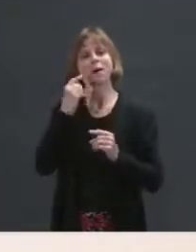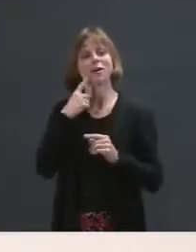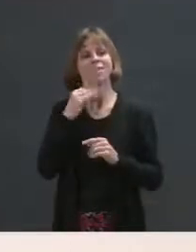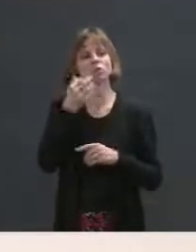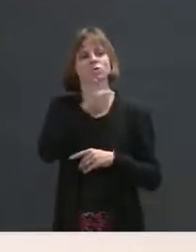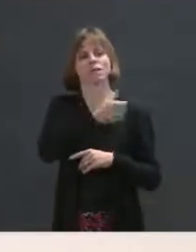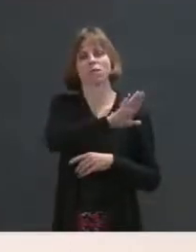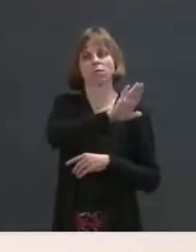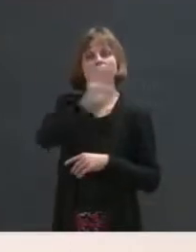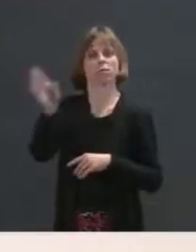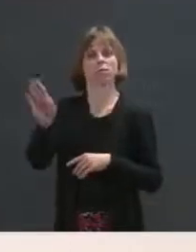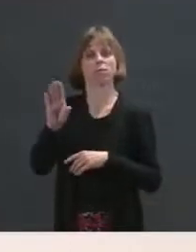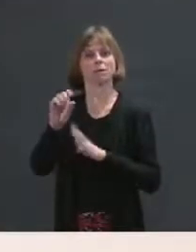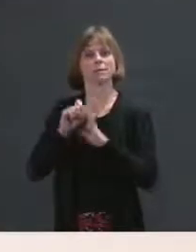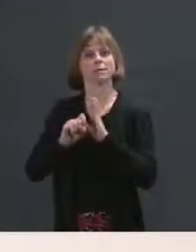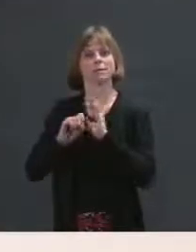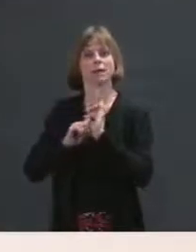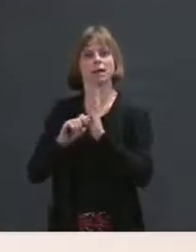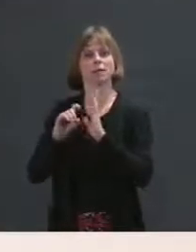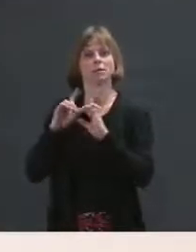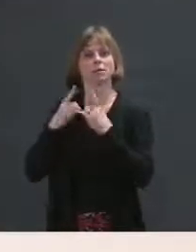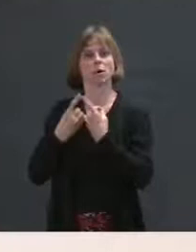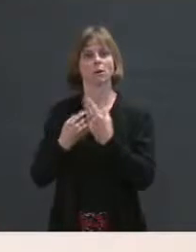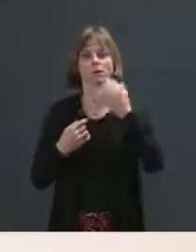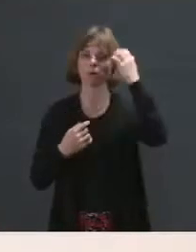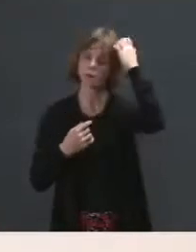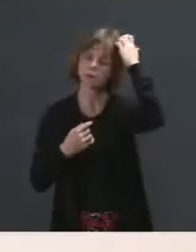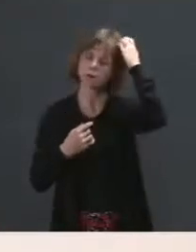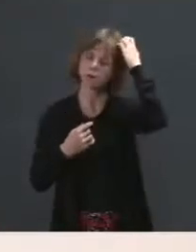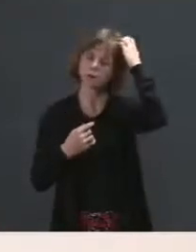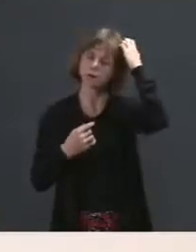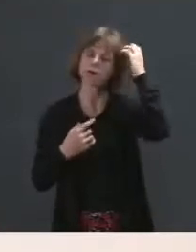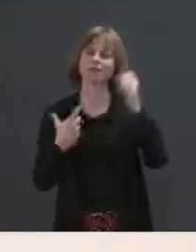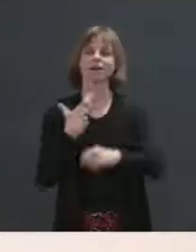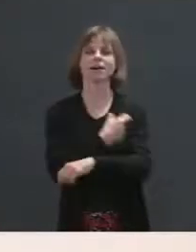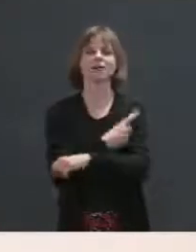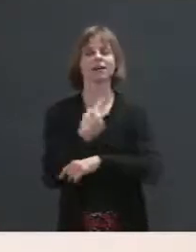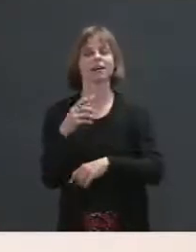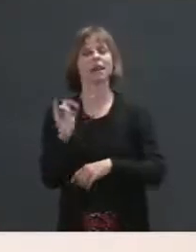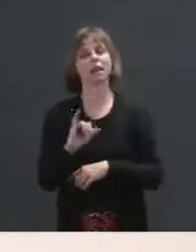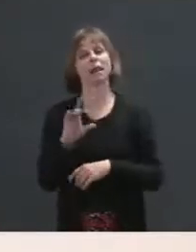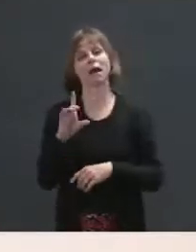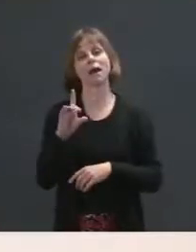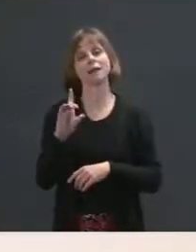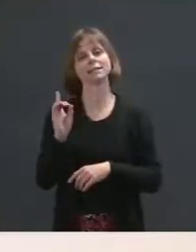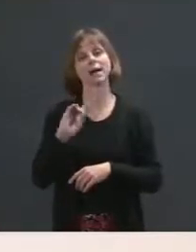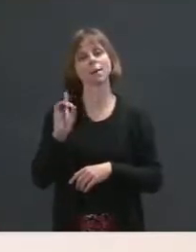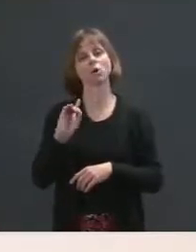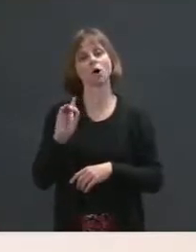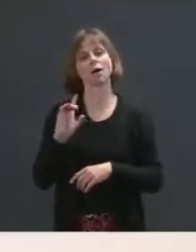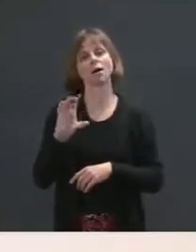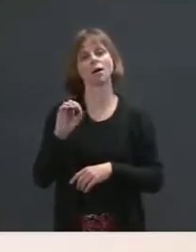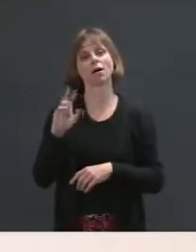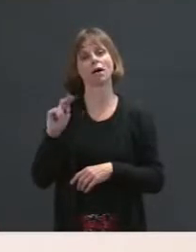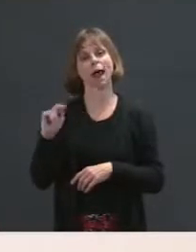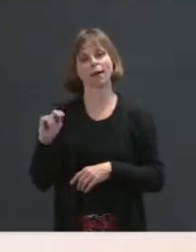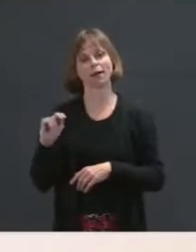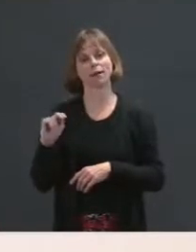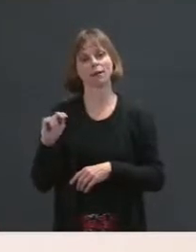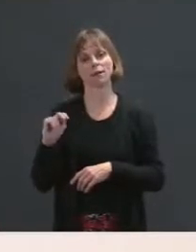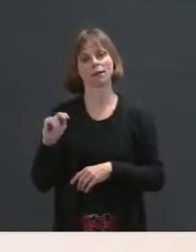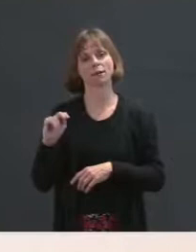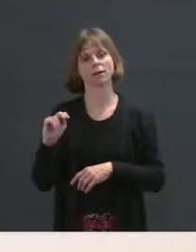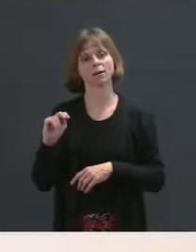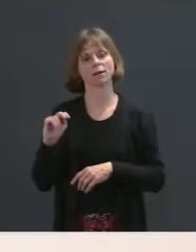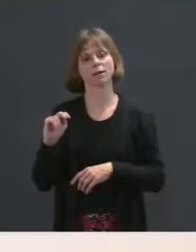vaccines. What does the White House think when they see a governor like the Democratic governor of Connecticut, Ned Lamont, who says he thinks if